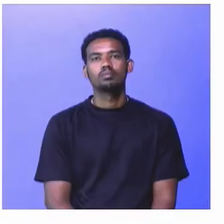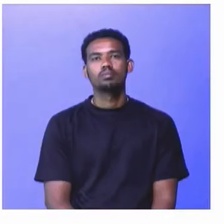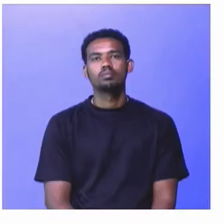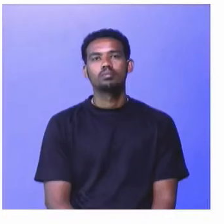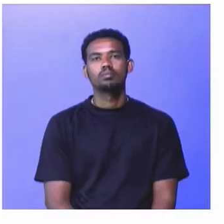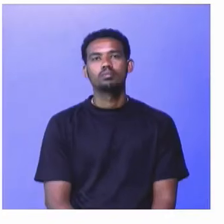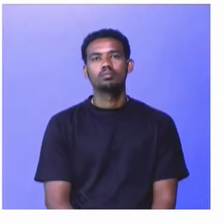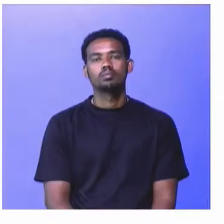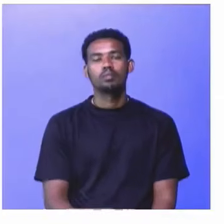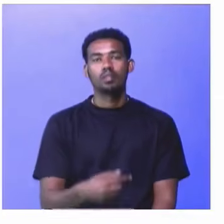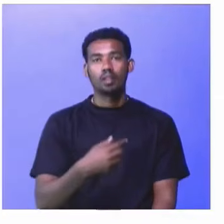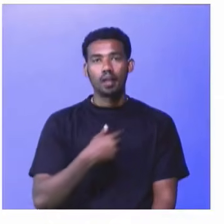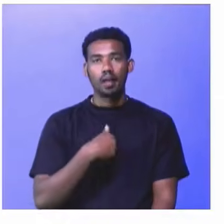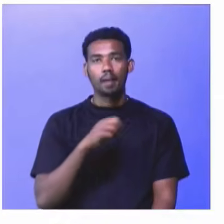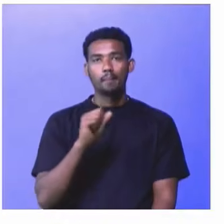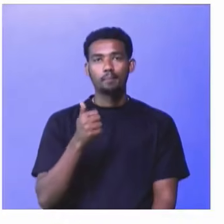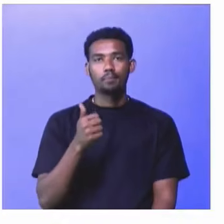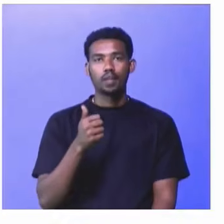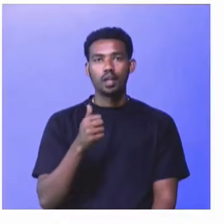10